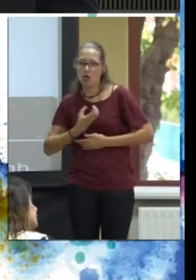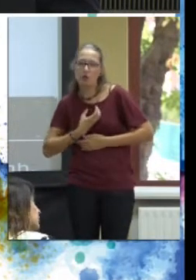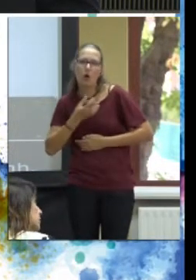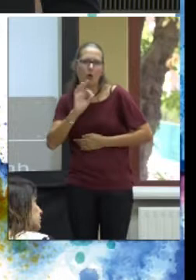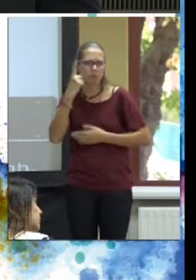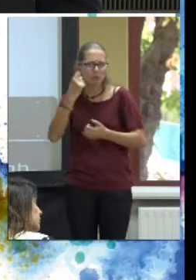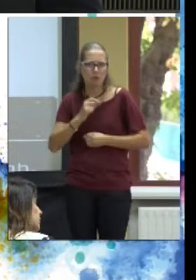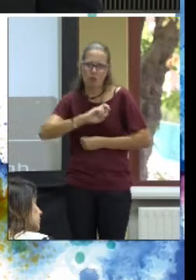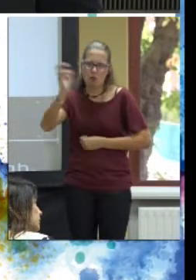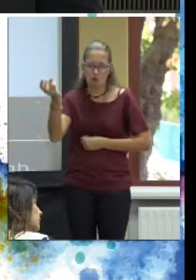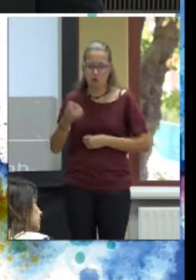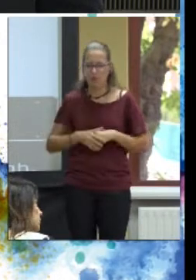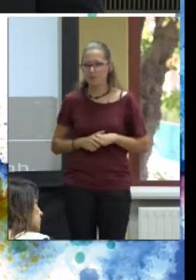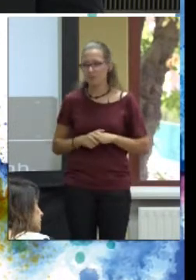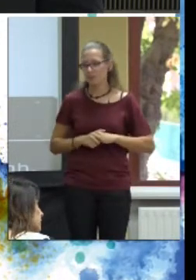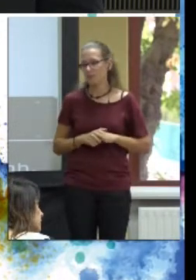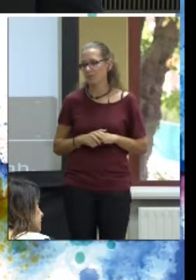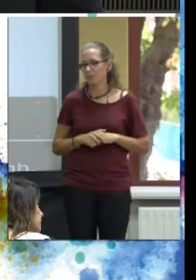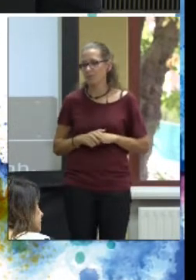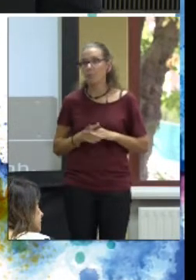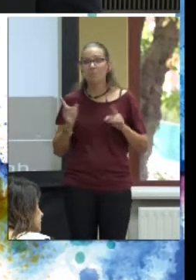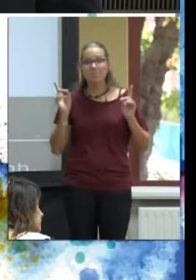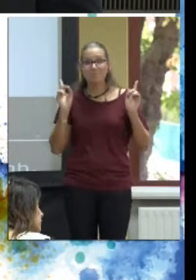by the town hall, or by any other institution.